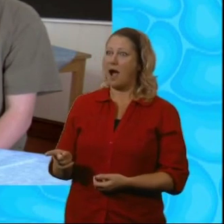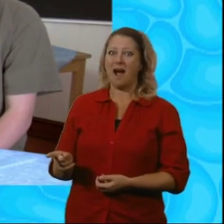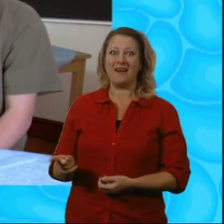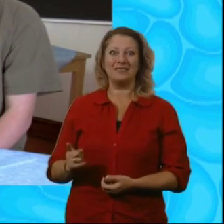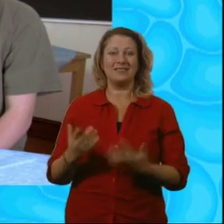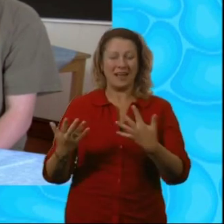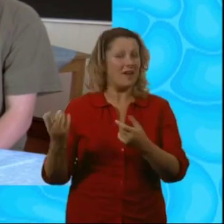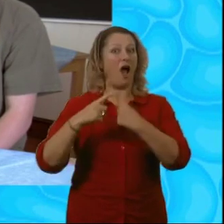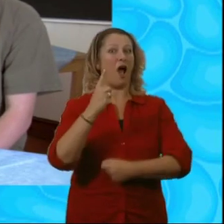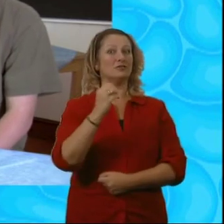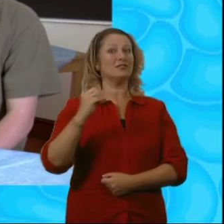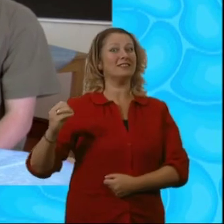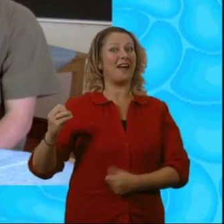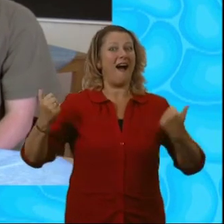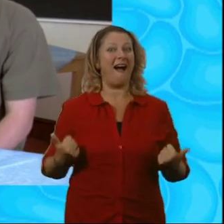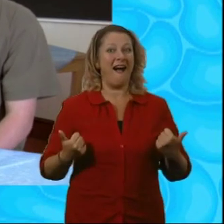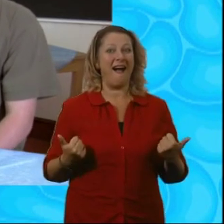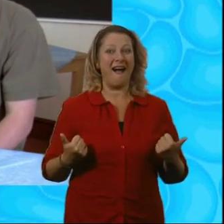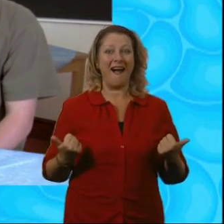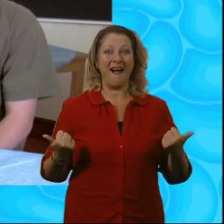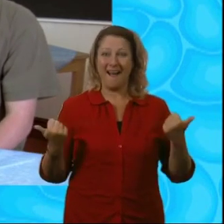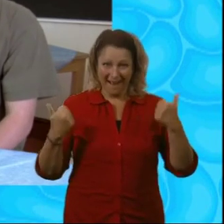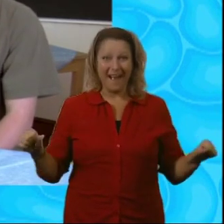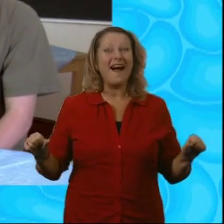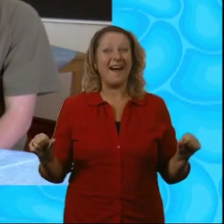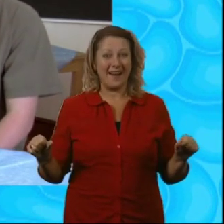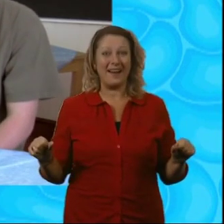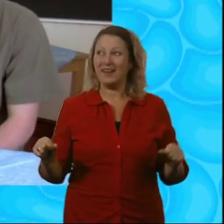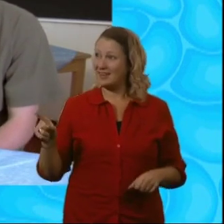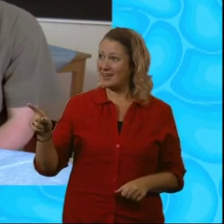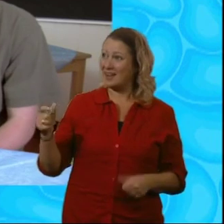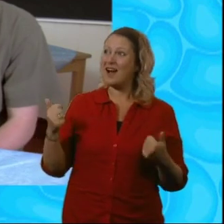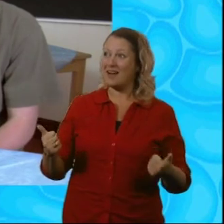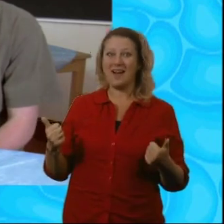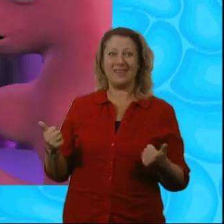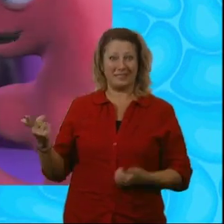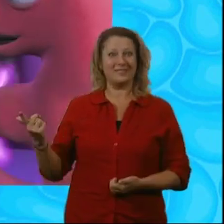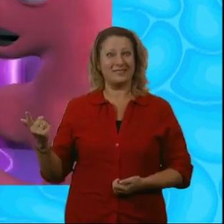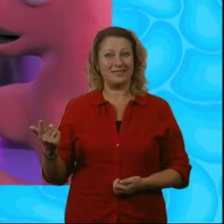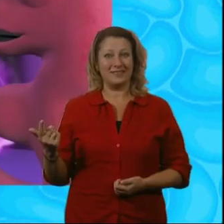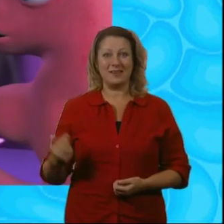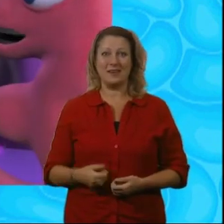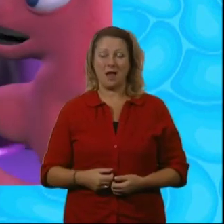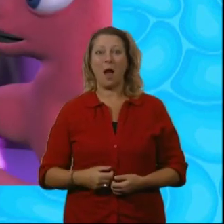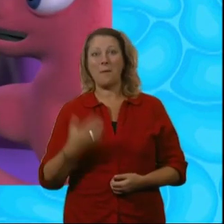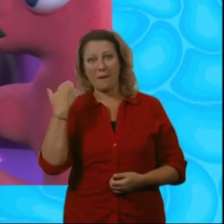10 into 100. We did it. He's all right now. We